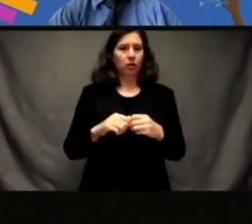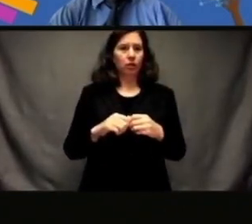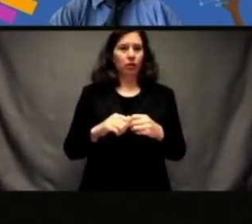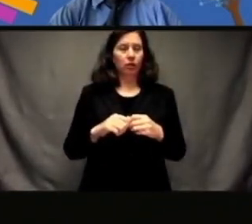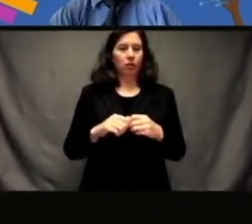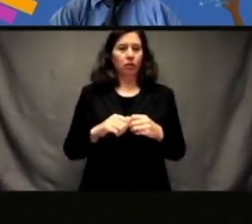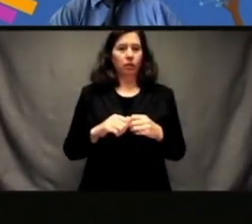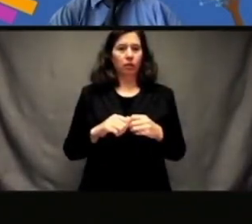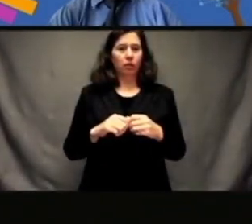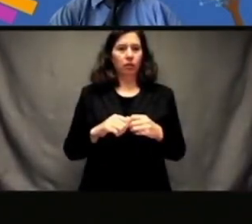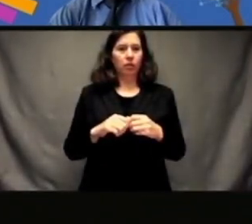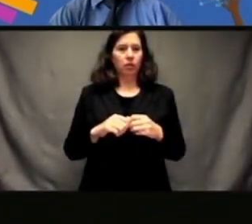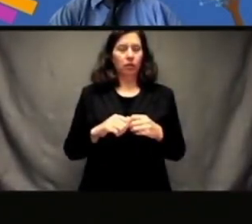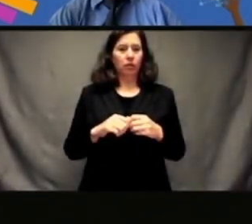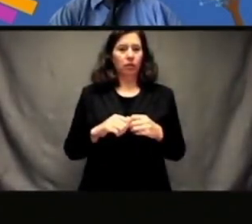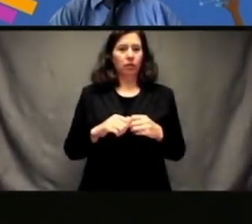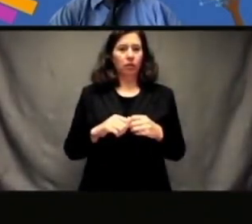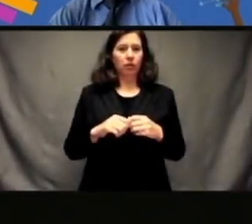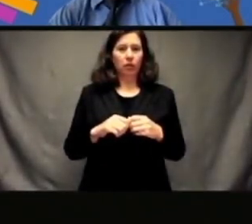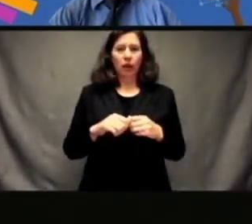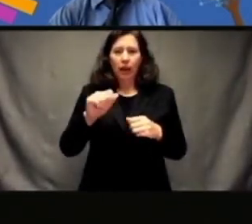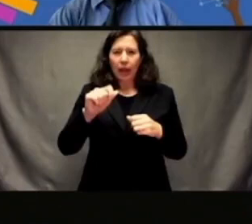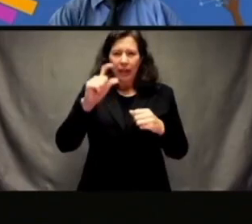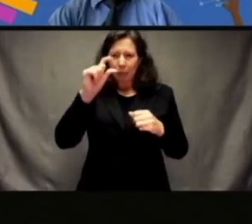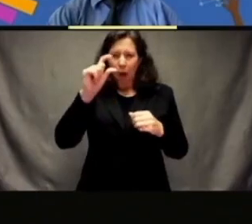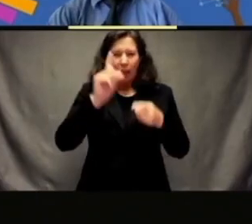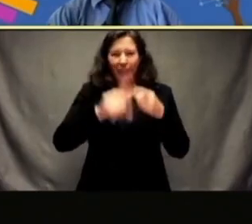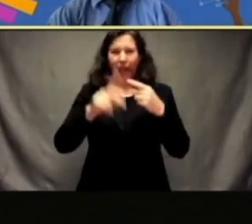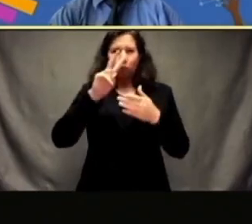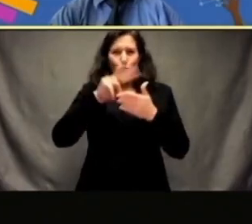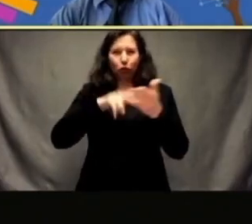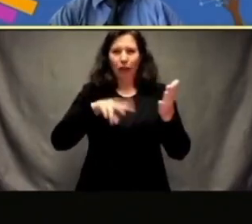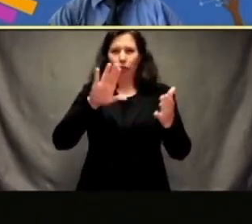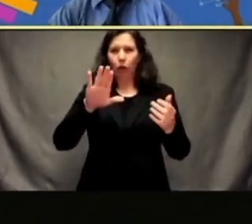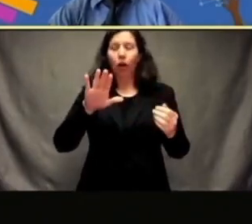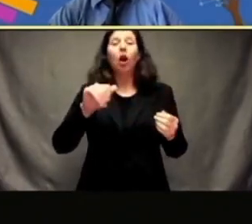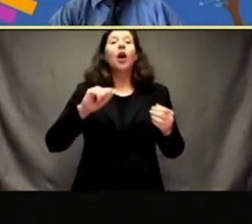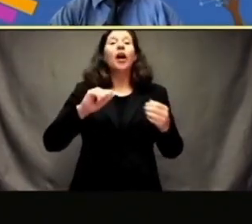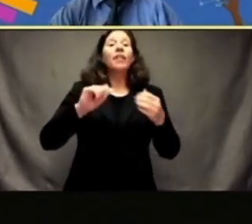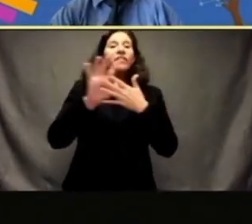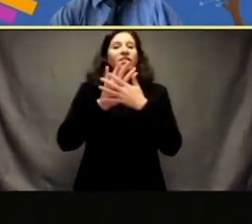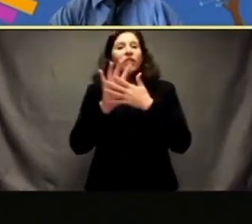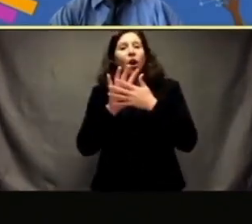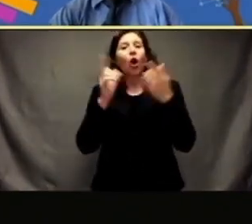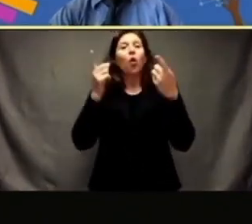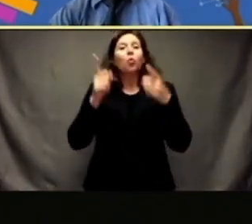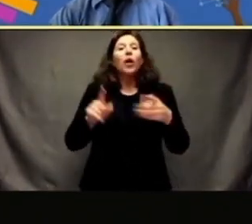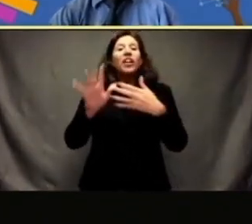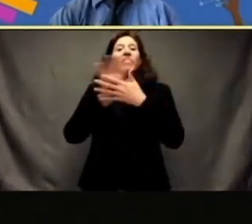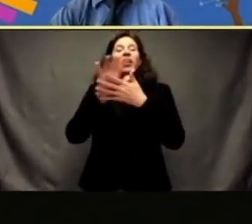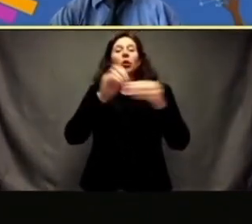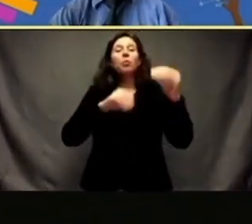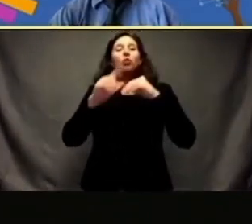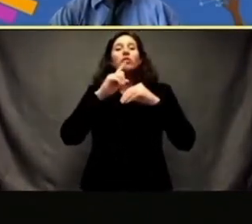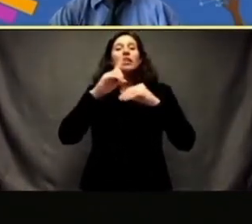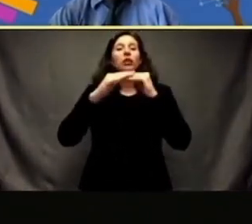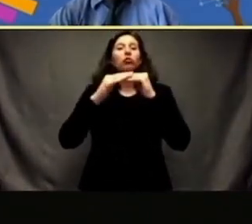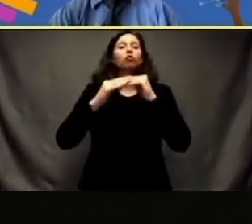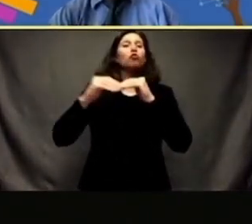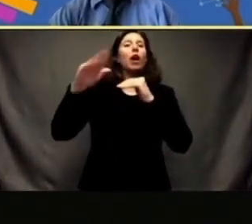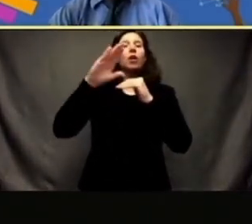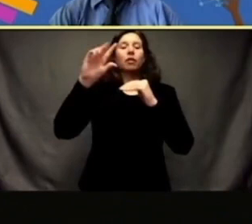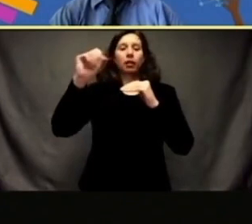Help me, please read. I can read your. Okay, so when video motion is greater than 10.